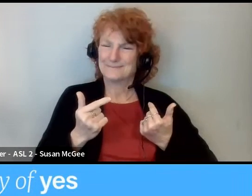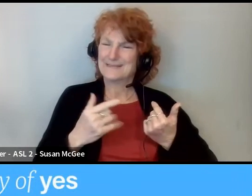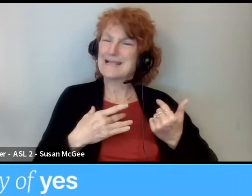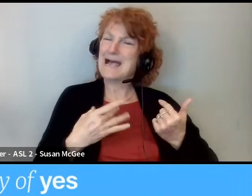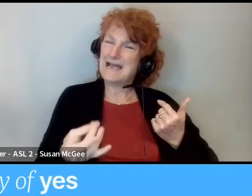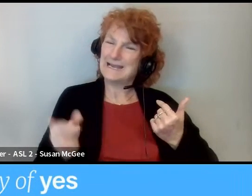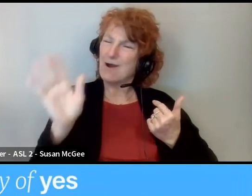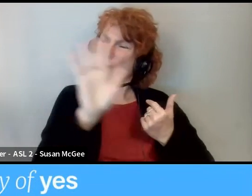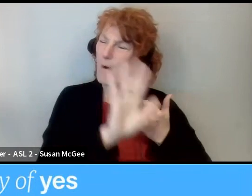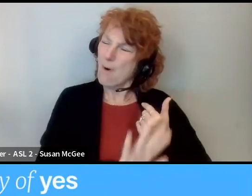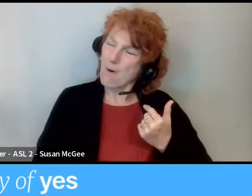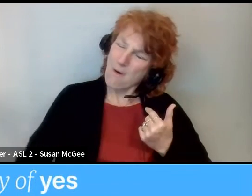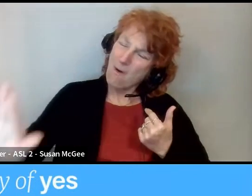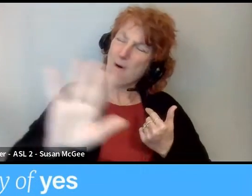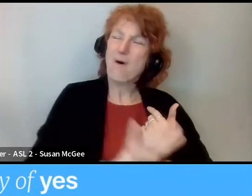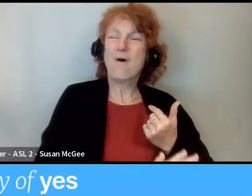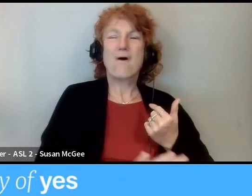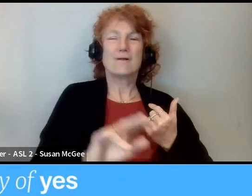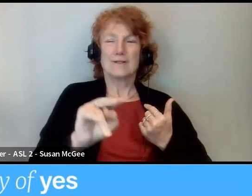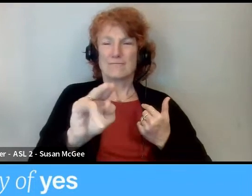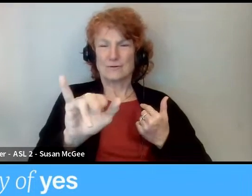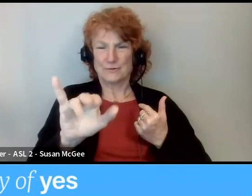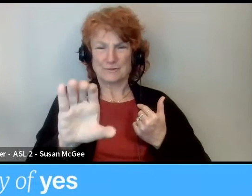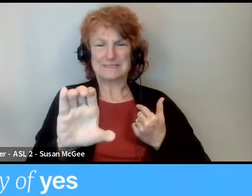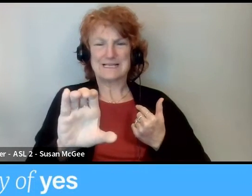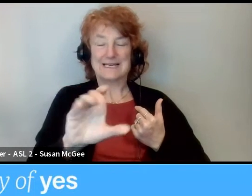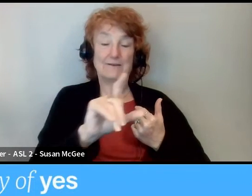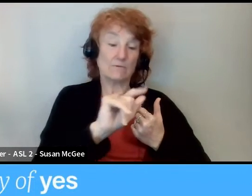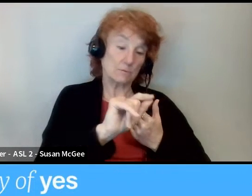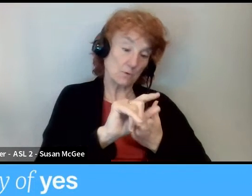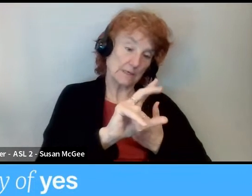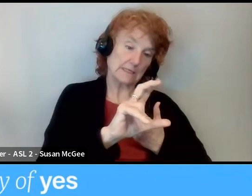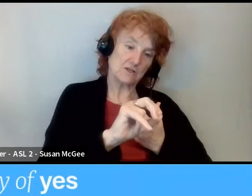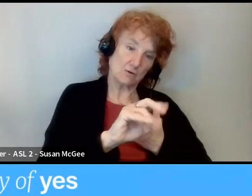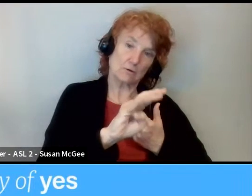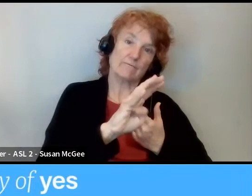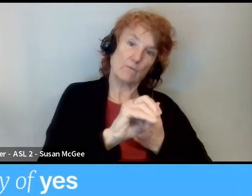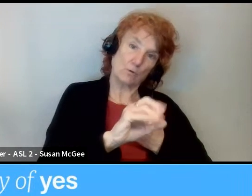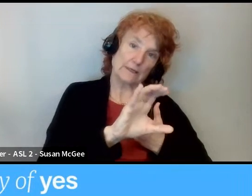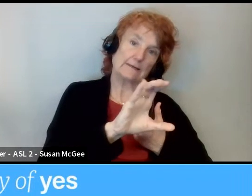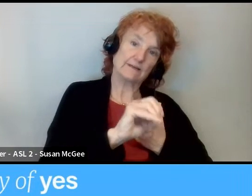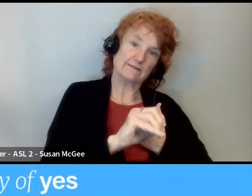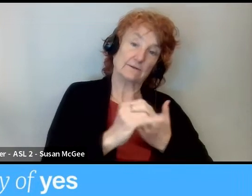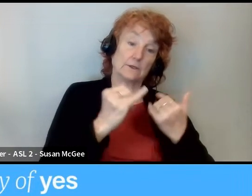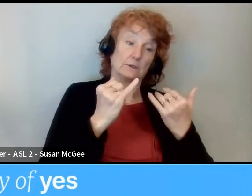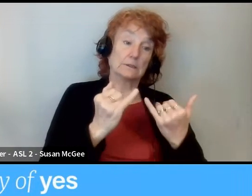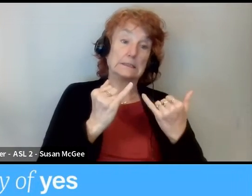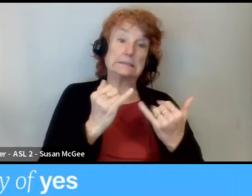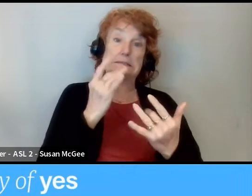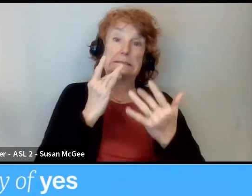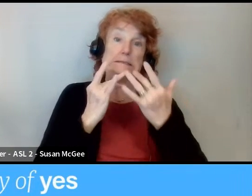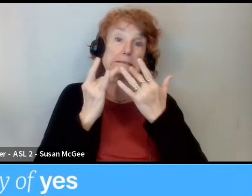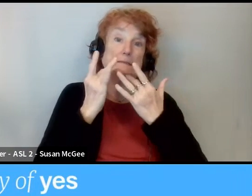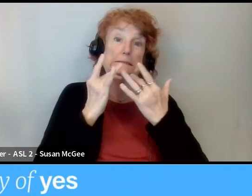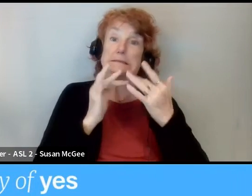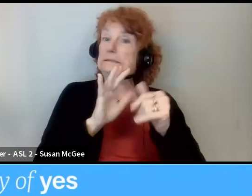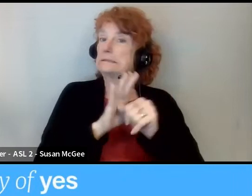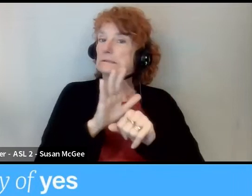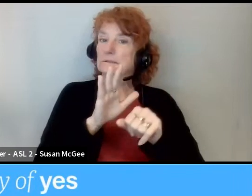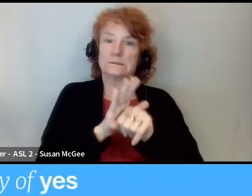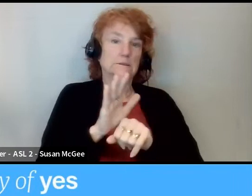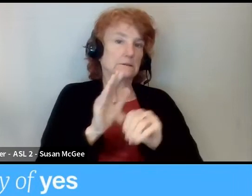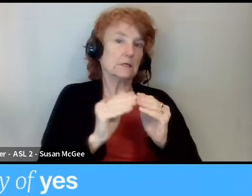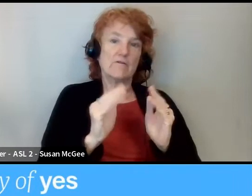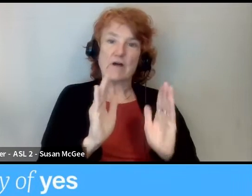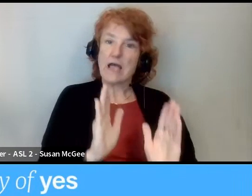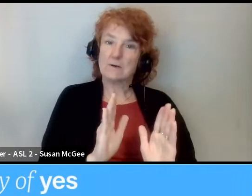1920s, 1930s, 1940s, 1950s. We have a housing shortage now, a very severe housing shortage, and those